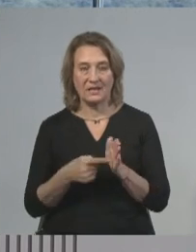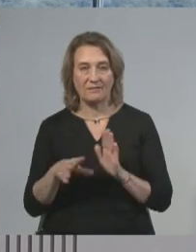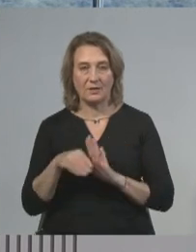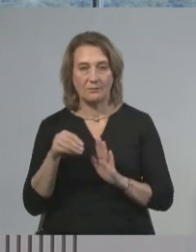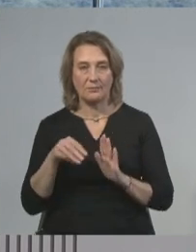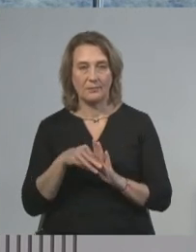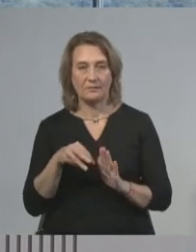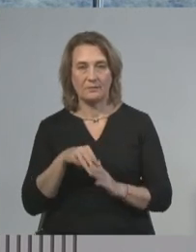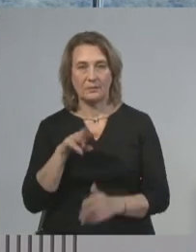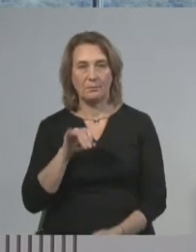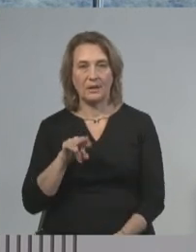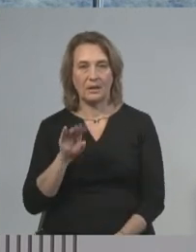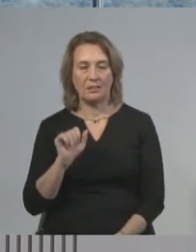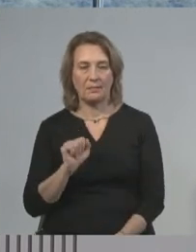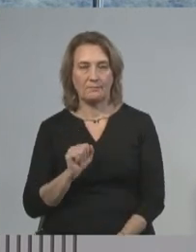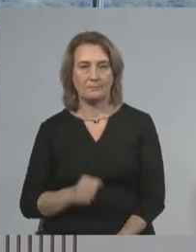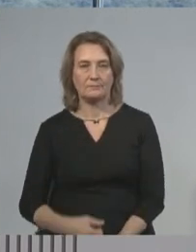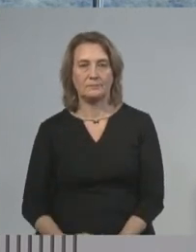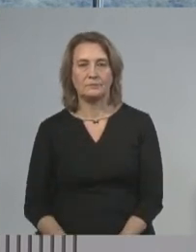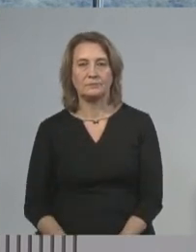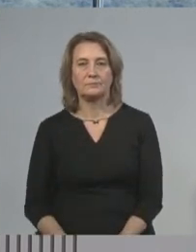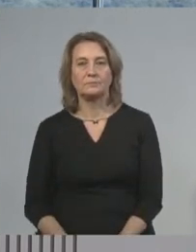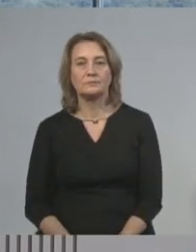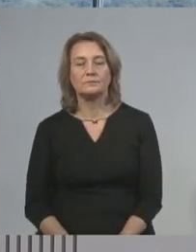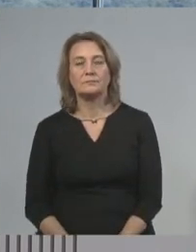elections mila